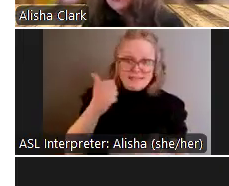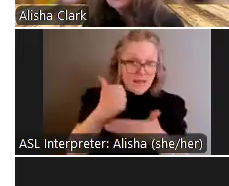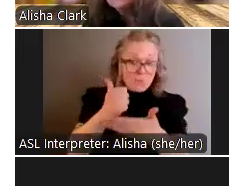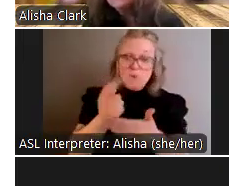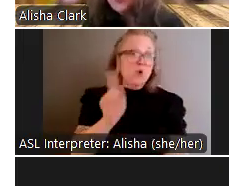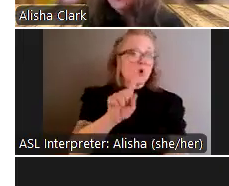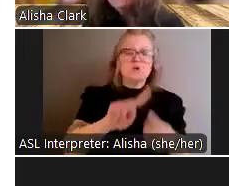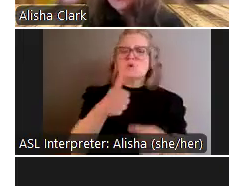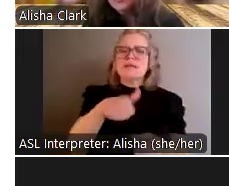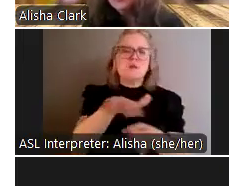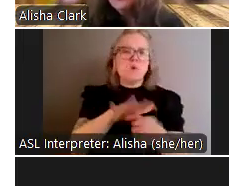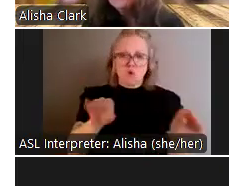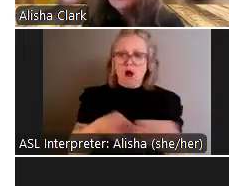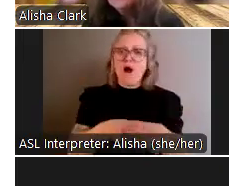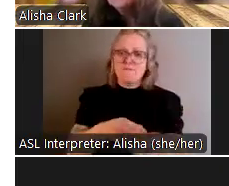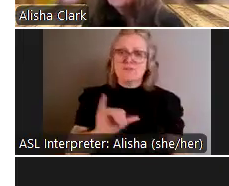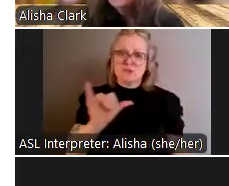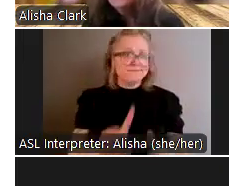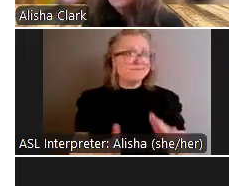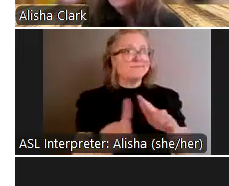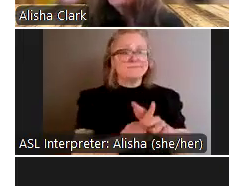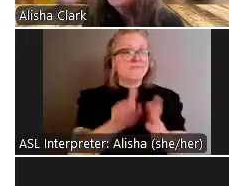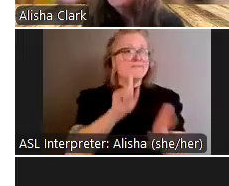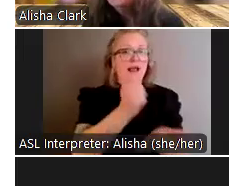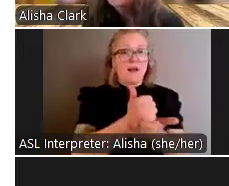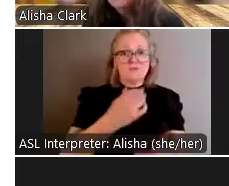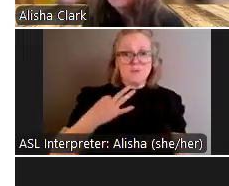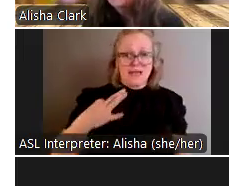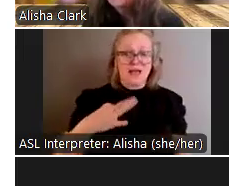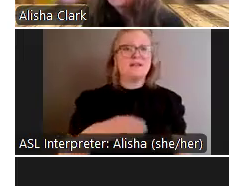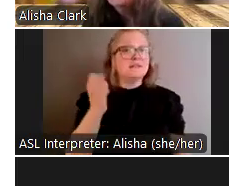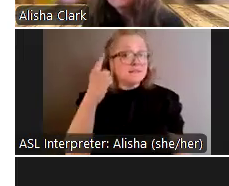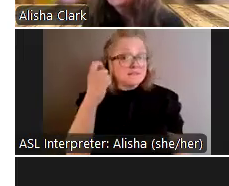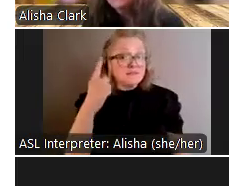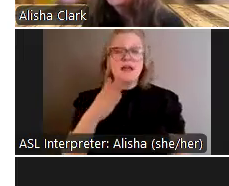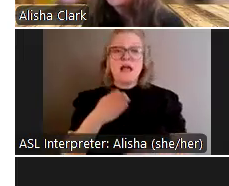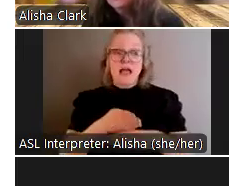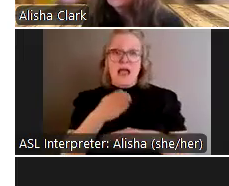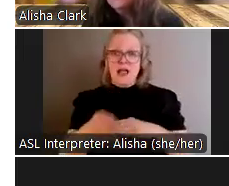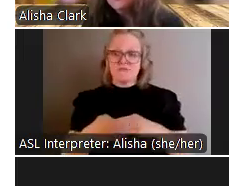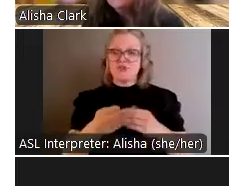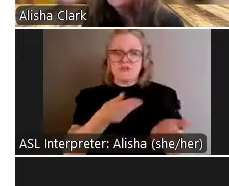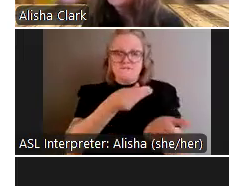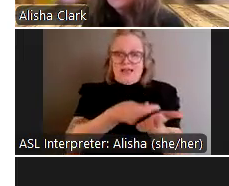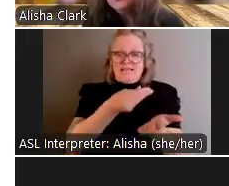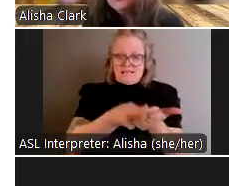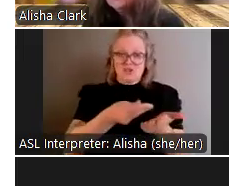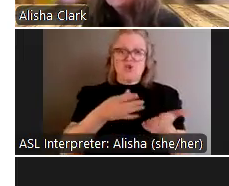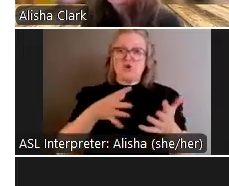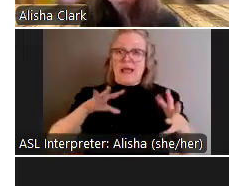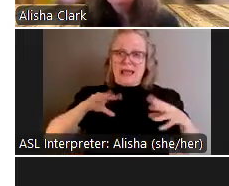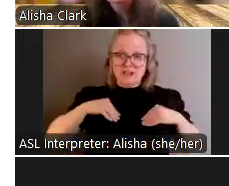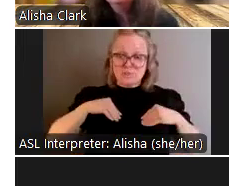in person as well. Now, one thing is, once you do the financial eligibility